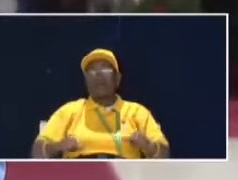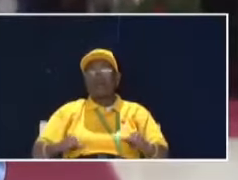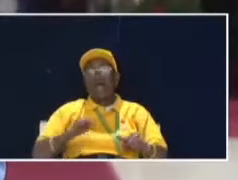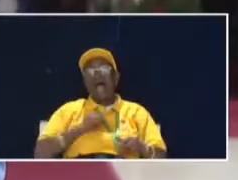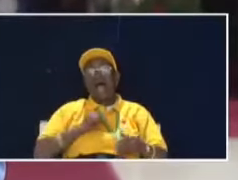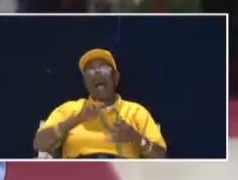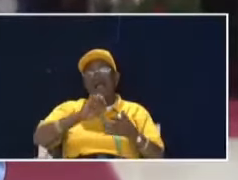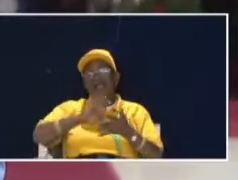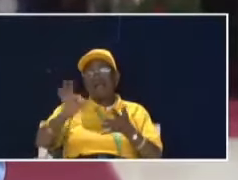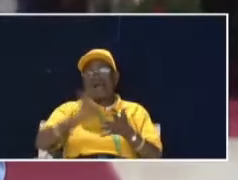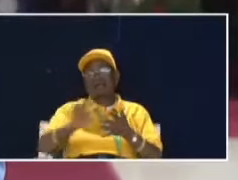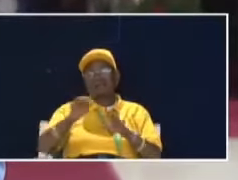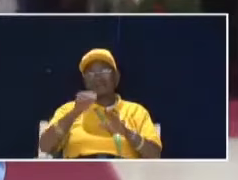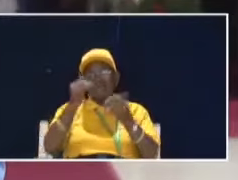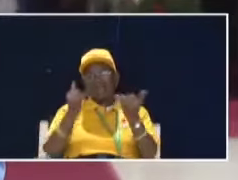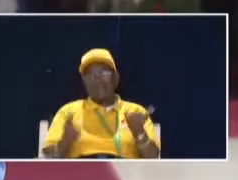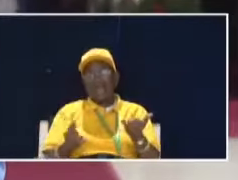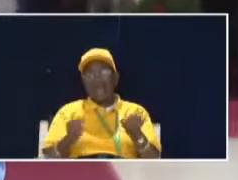now. 1.